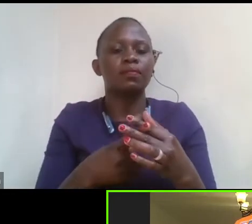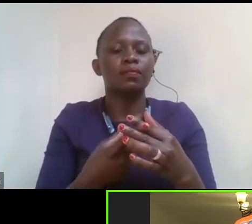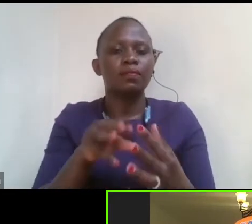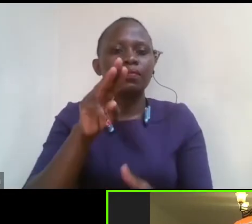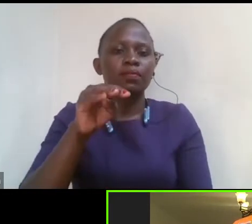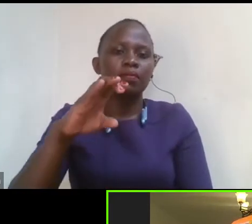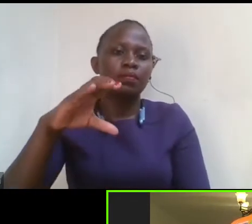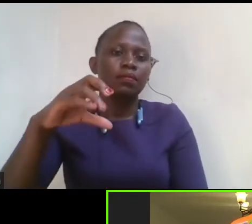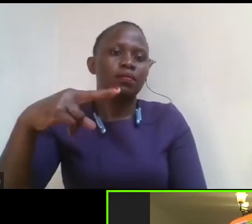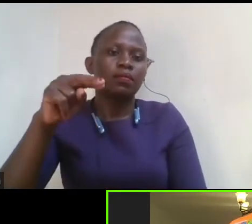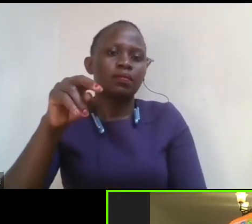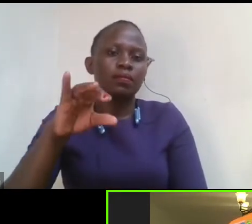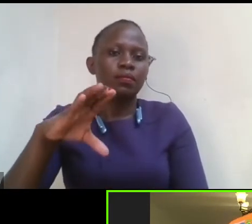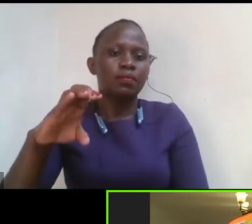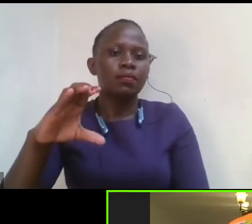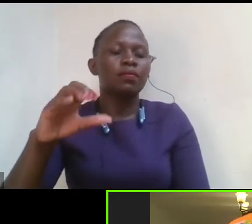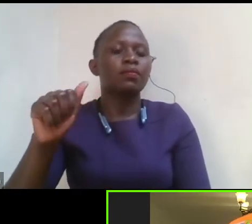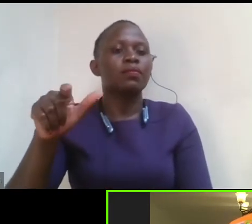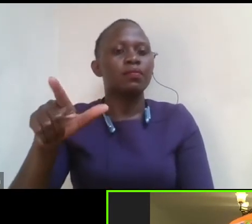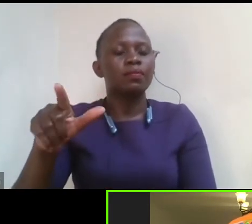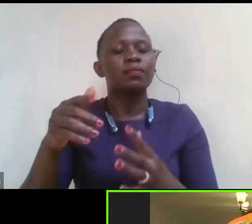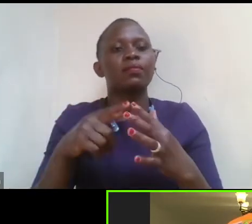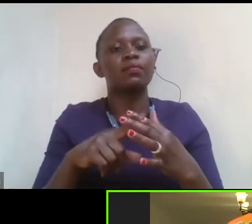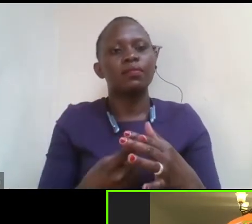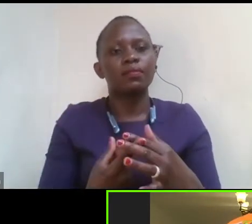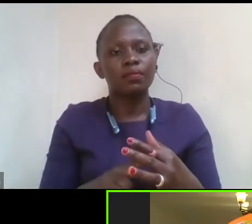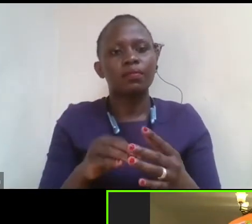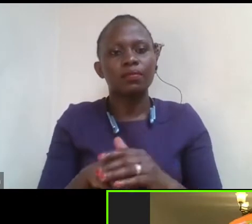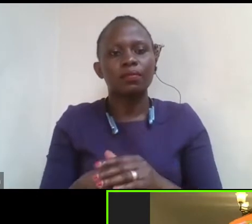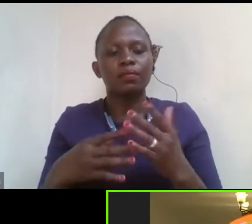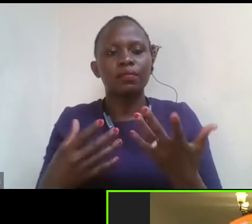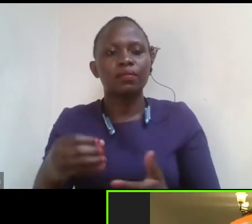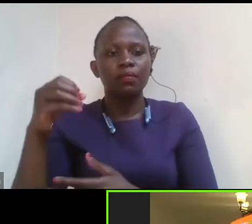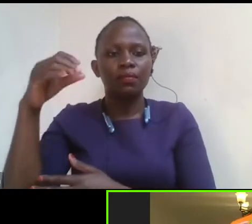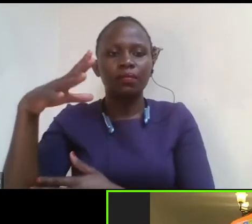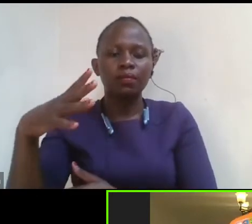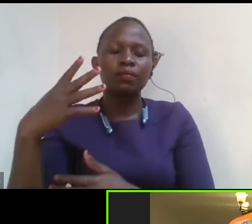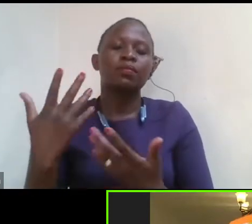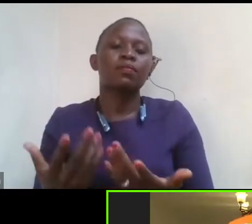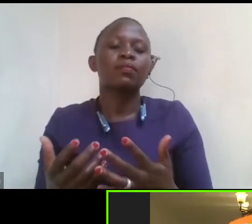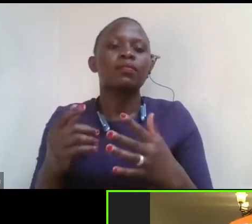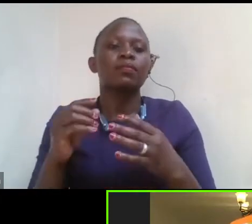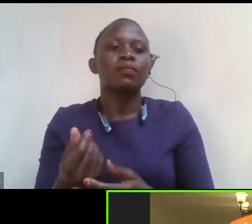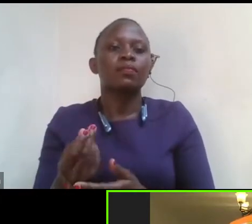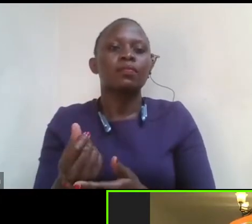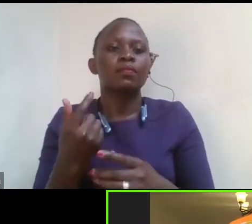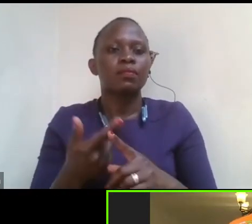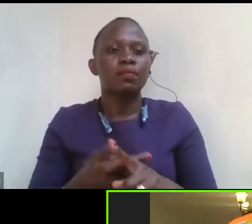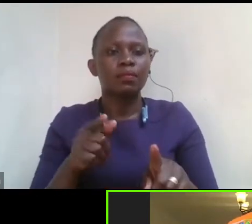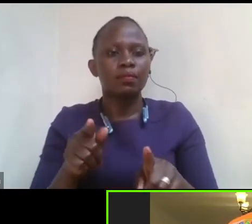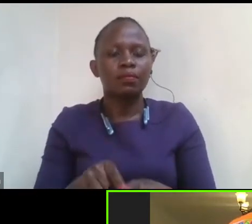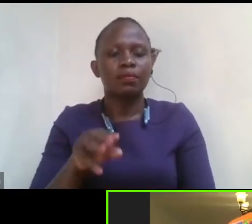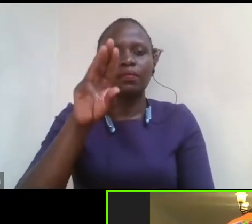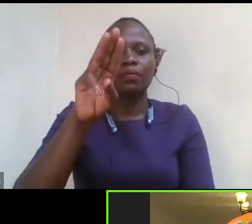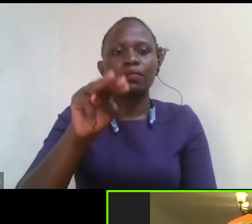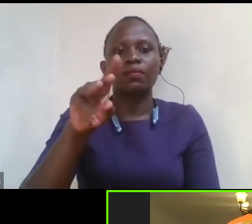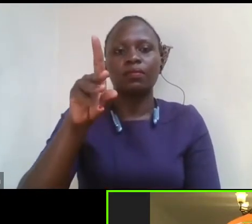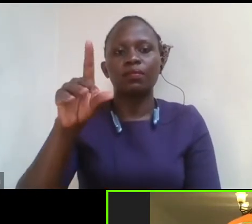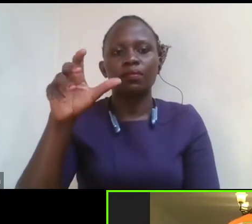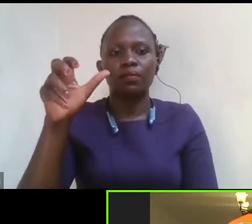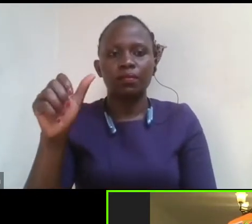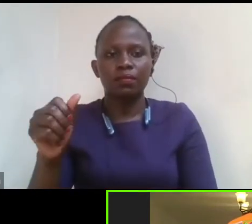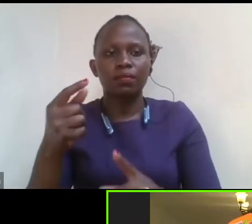with a distinction. In energy studies, specializing in energy finance from Dundee University, and an MBA with merit from the University of British